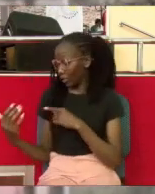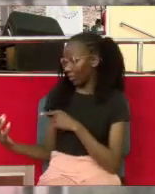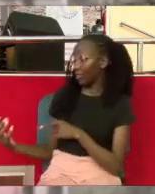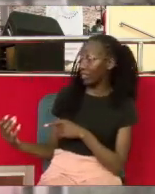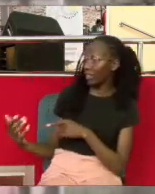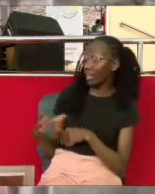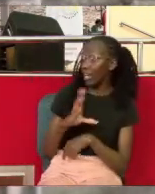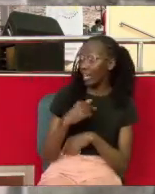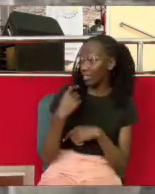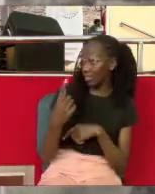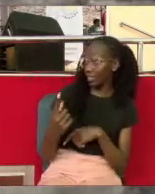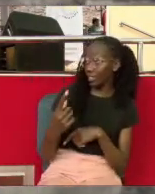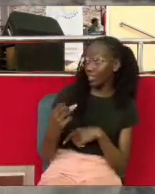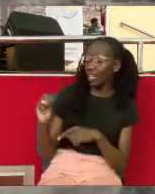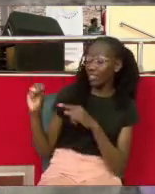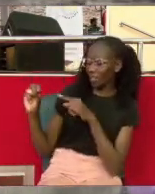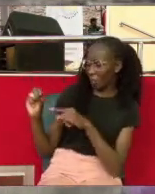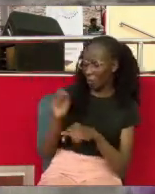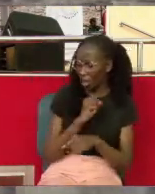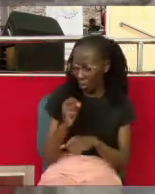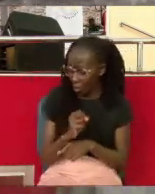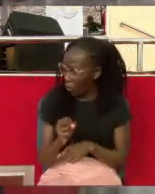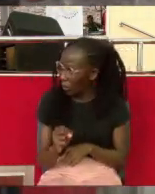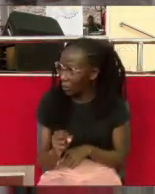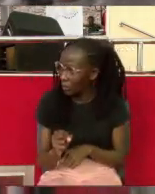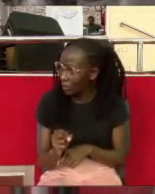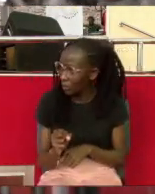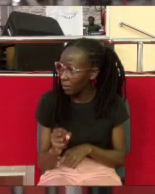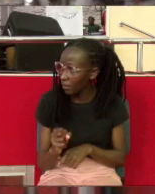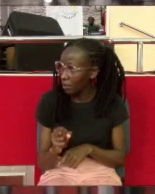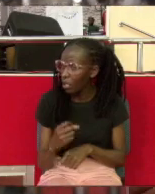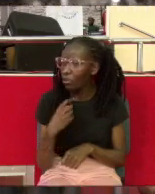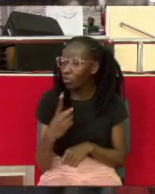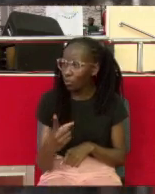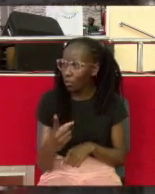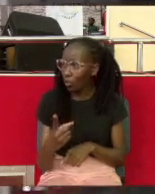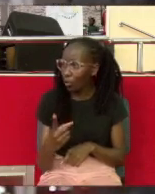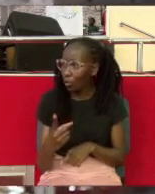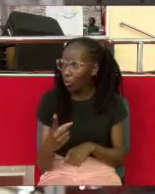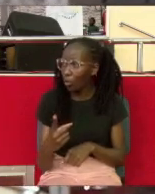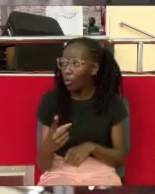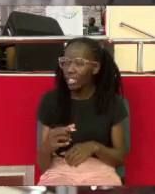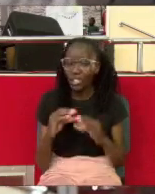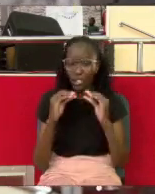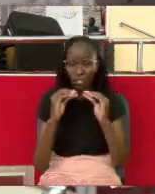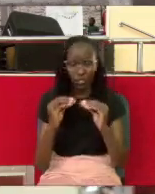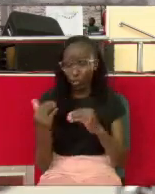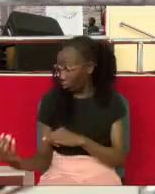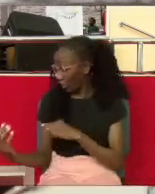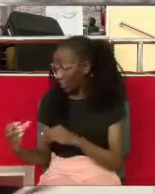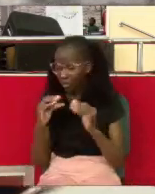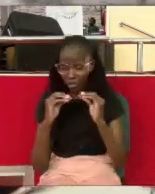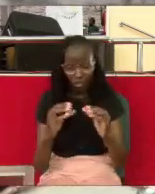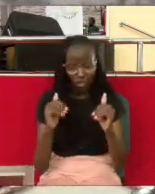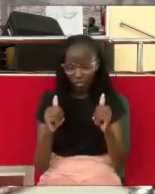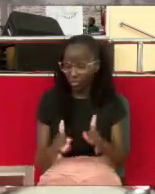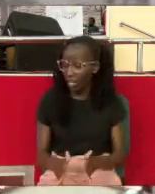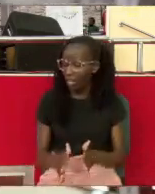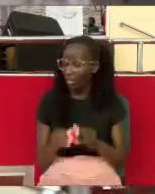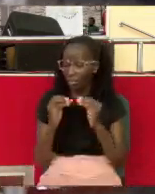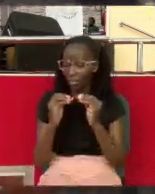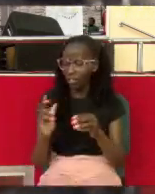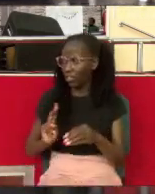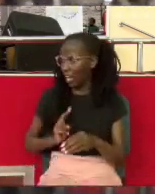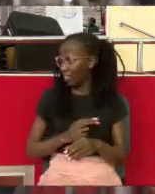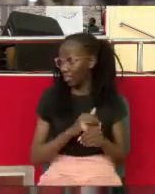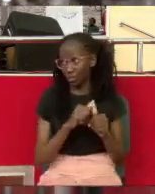they said, Samuel is getting old. And therefore your sons are not treating us well.